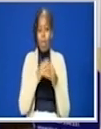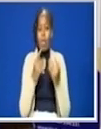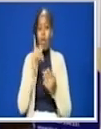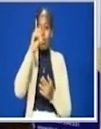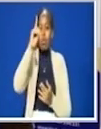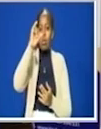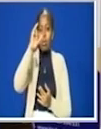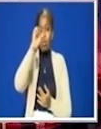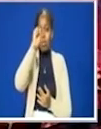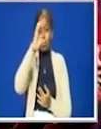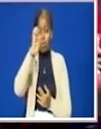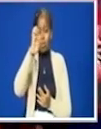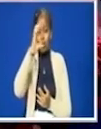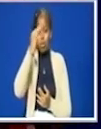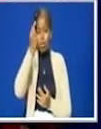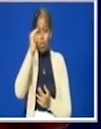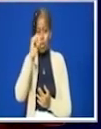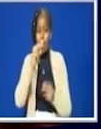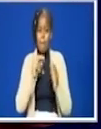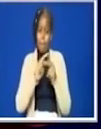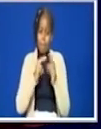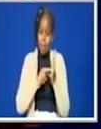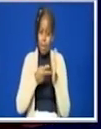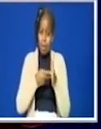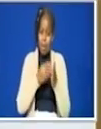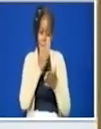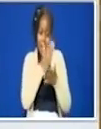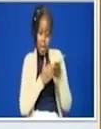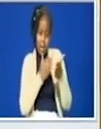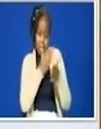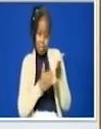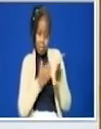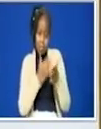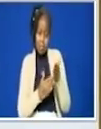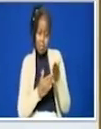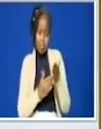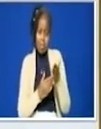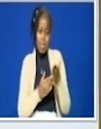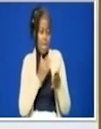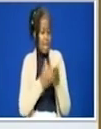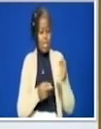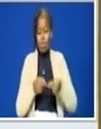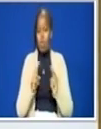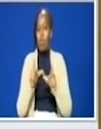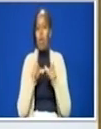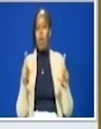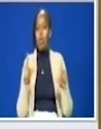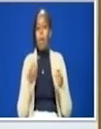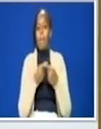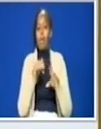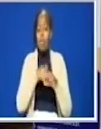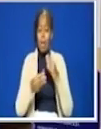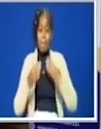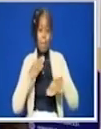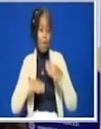cutting. Yes. Okay, you know I'm supposed to say dissecting. Yes, you know when you talk of cutting is layman's language, so you talk of dissecting. Hapo